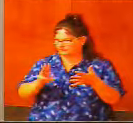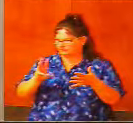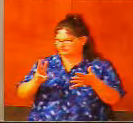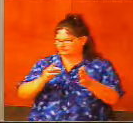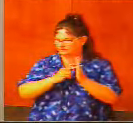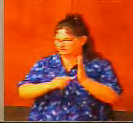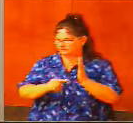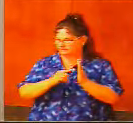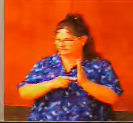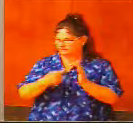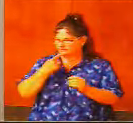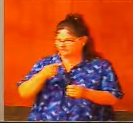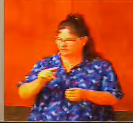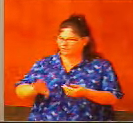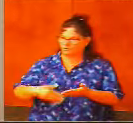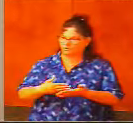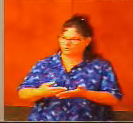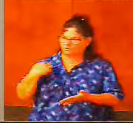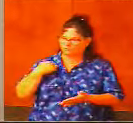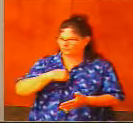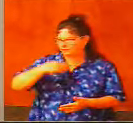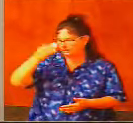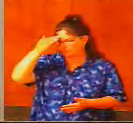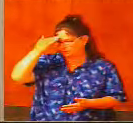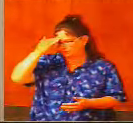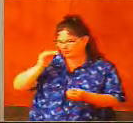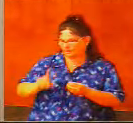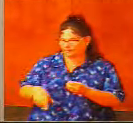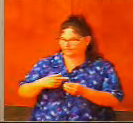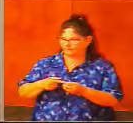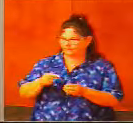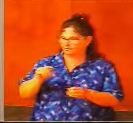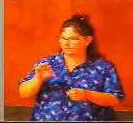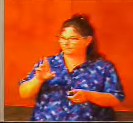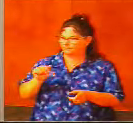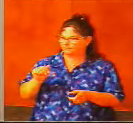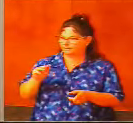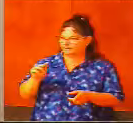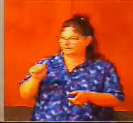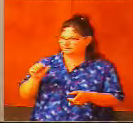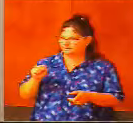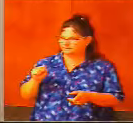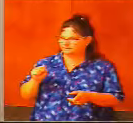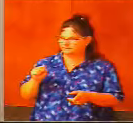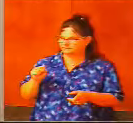tell us all that we know about Barabbas.